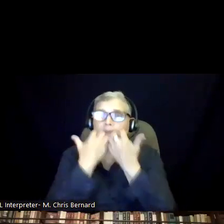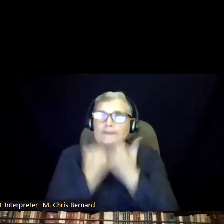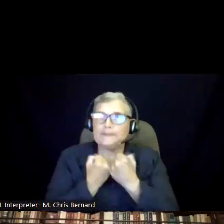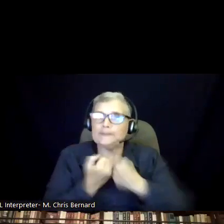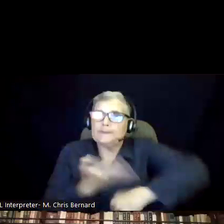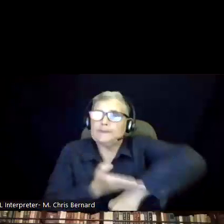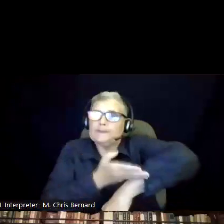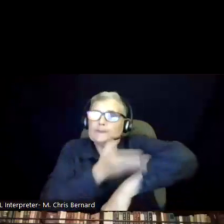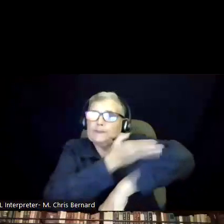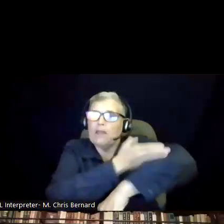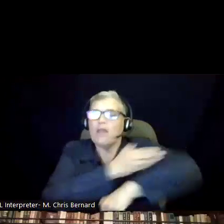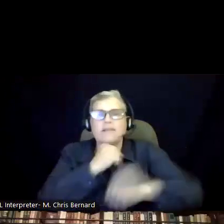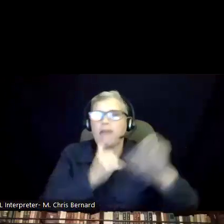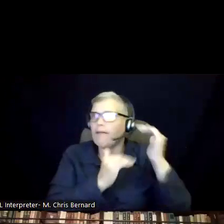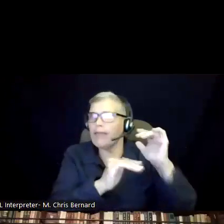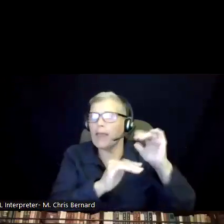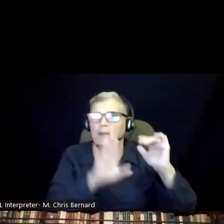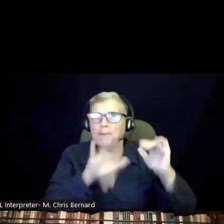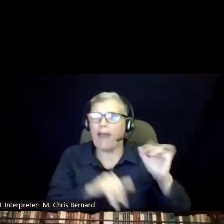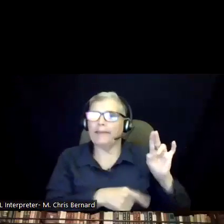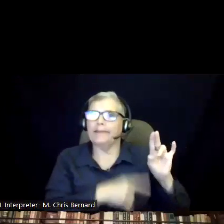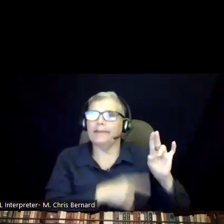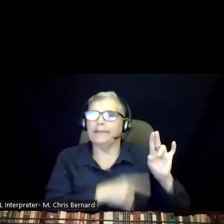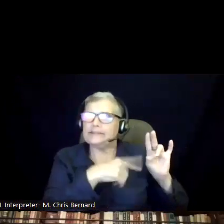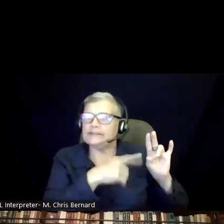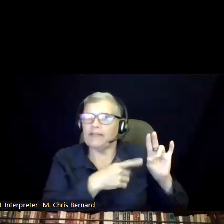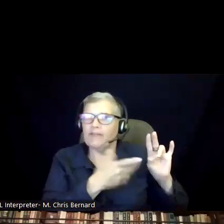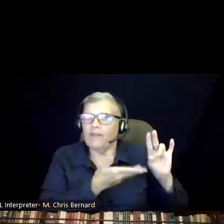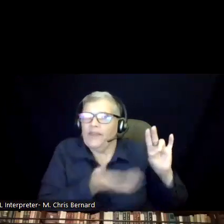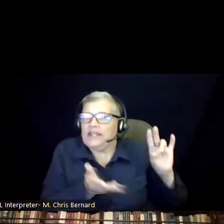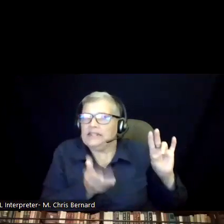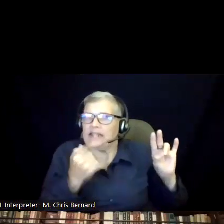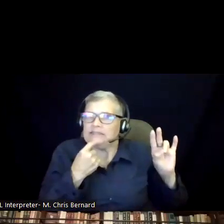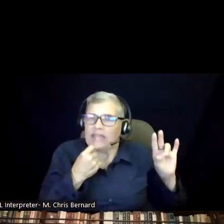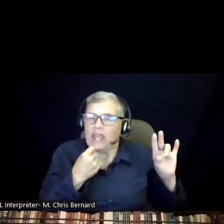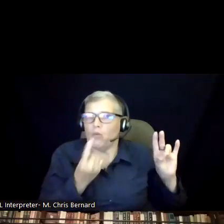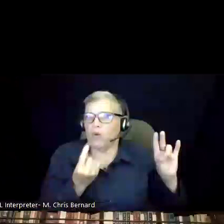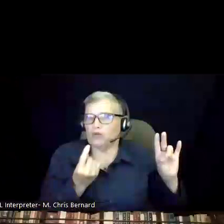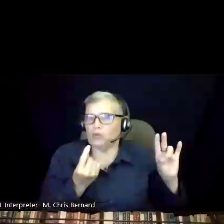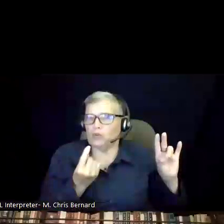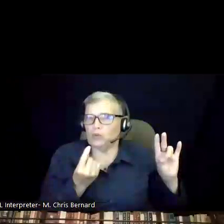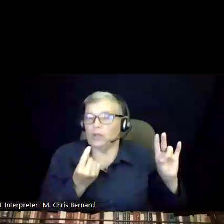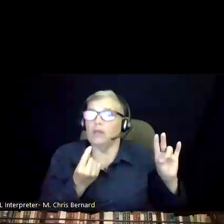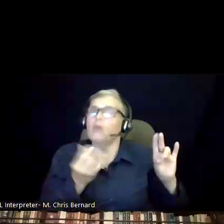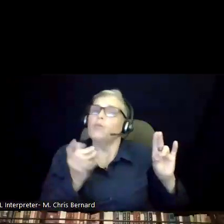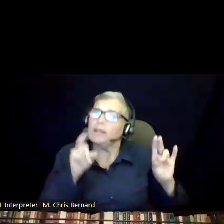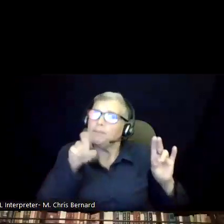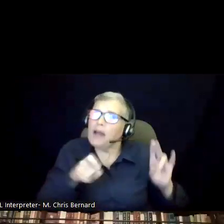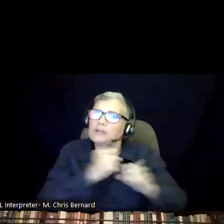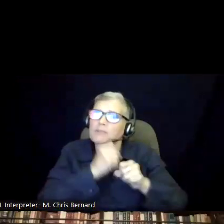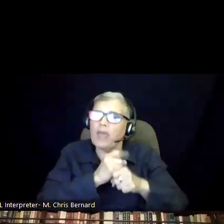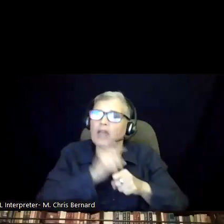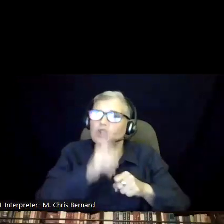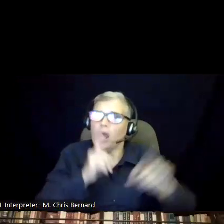And we shouldn't be held back by a tenet of the model. so long as our activity or our